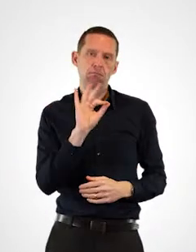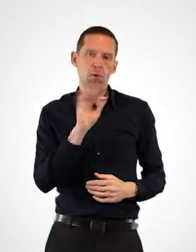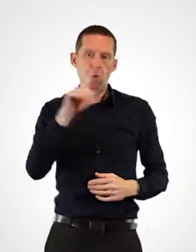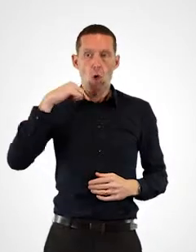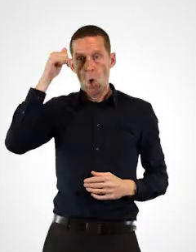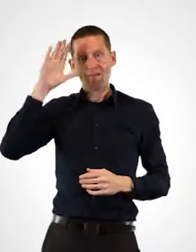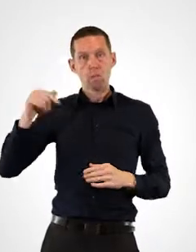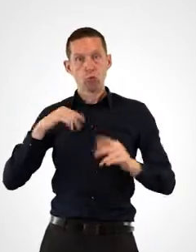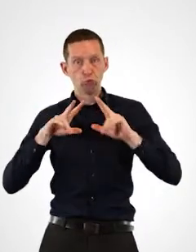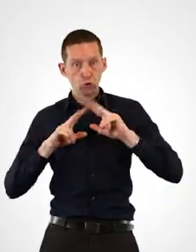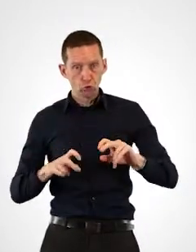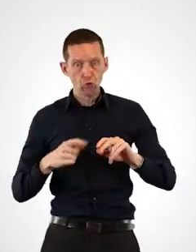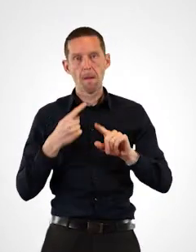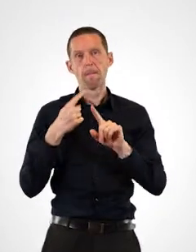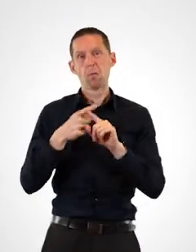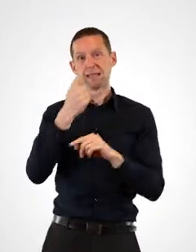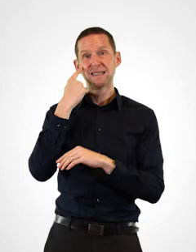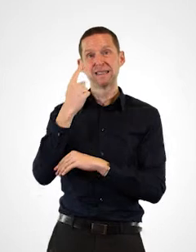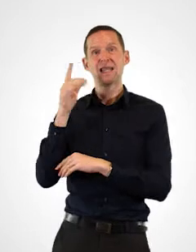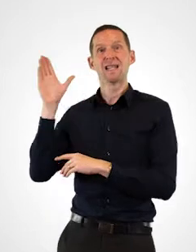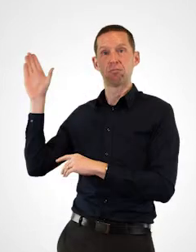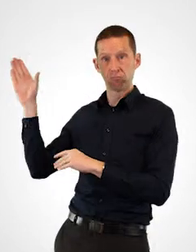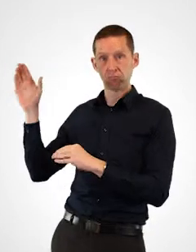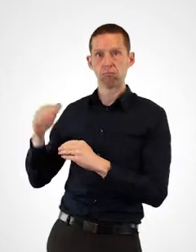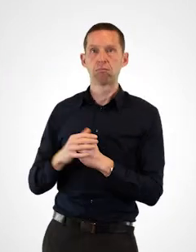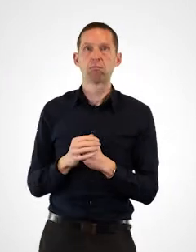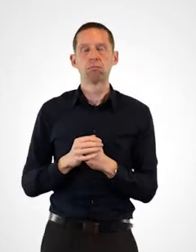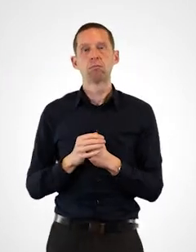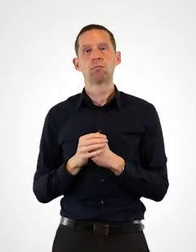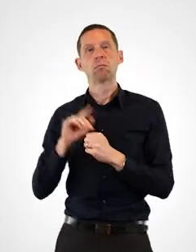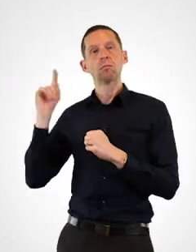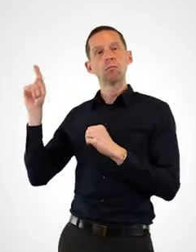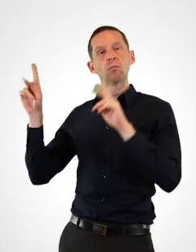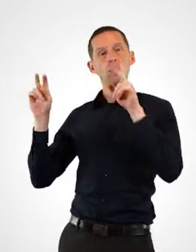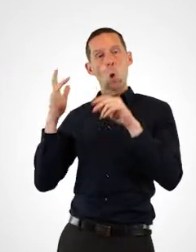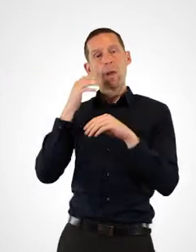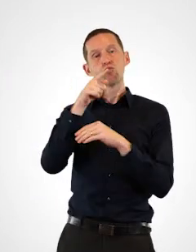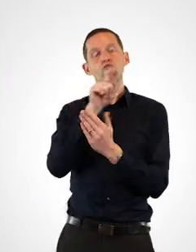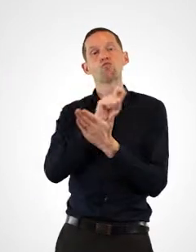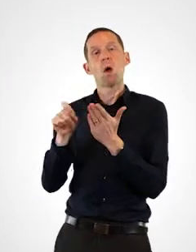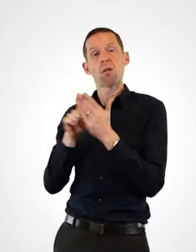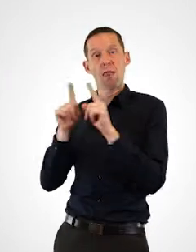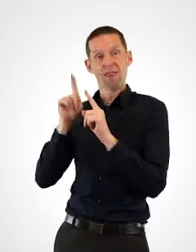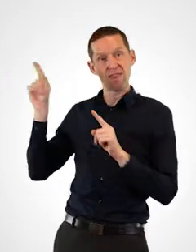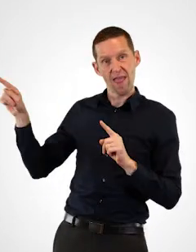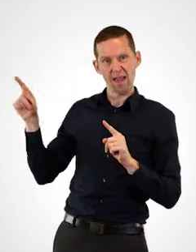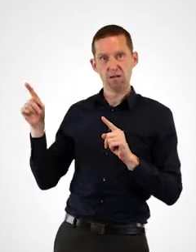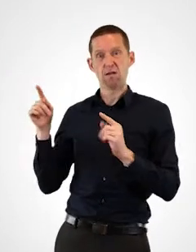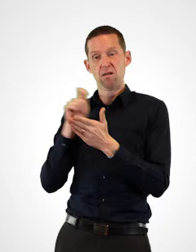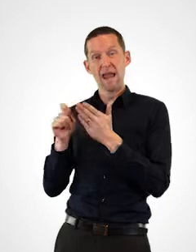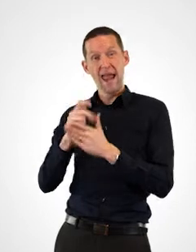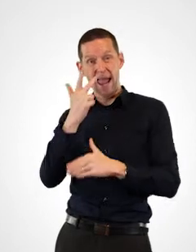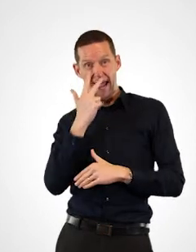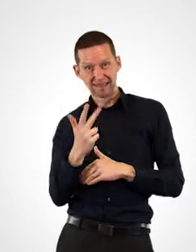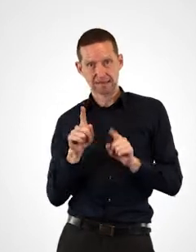the research, and also, again, as you can see in this writing sample, that when you're writing that way or you're operating that way at 8 years